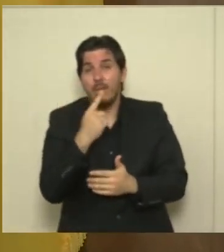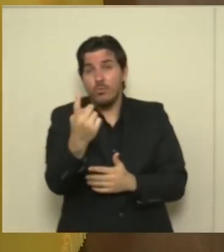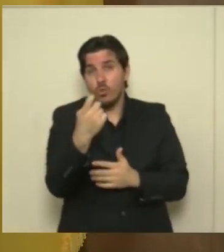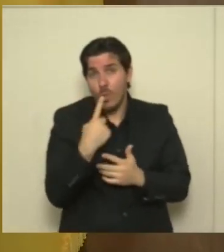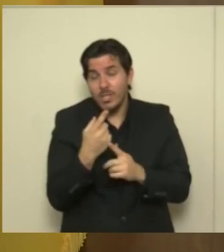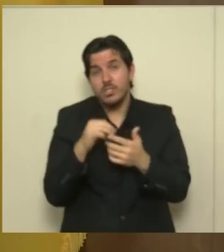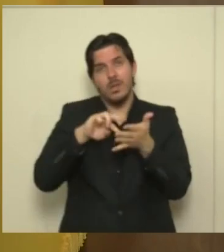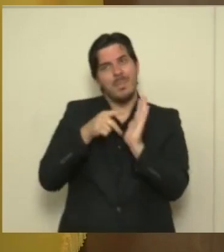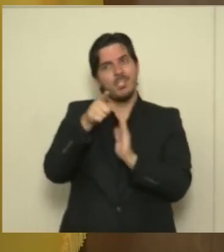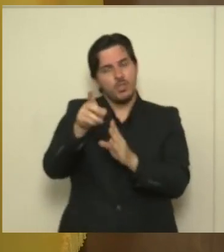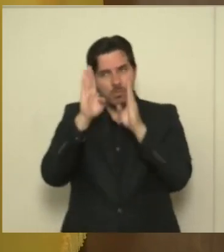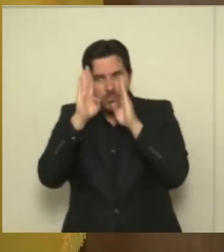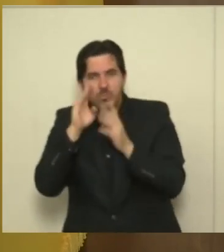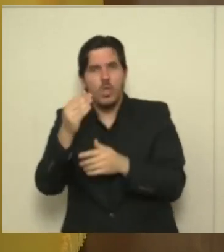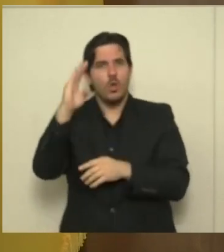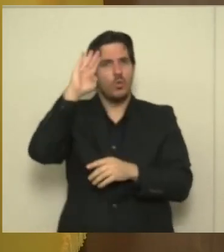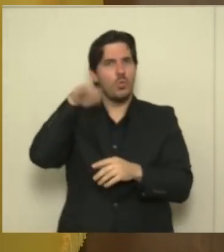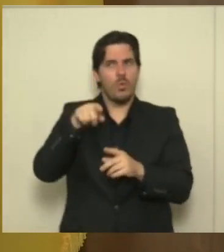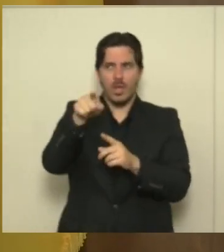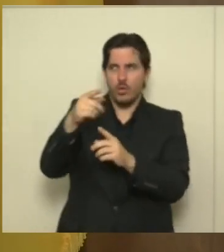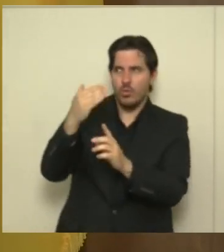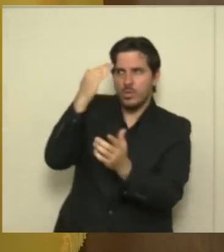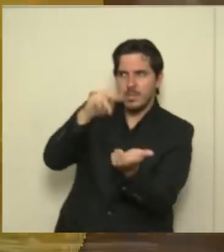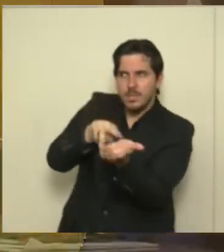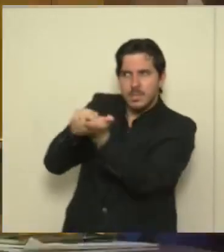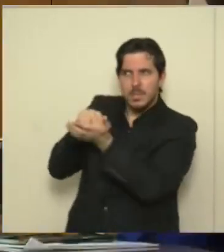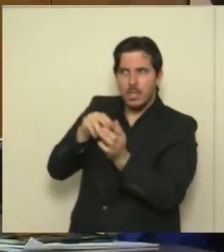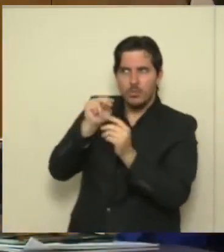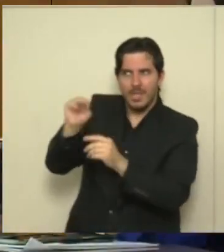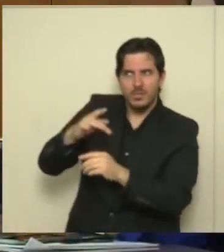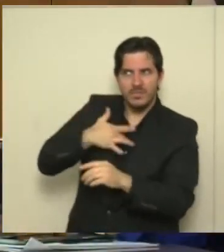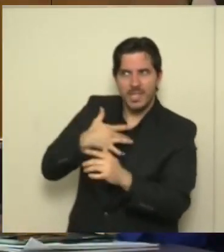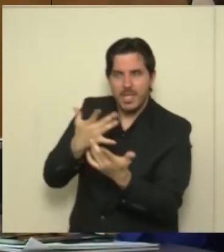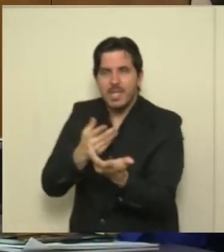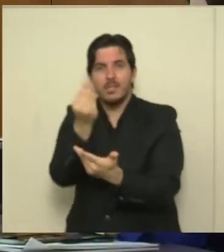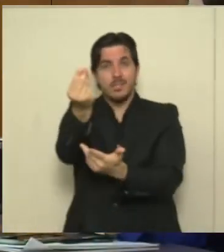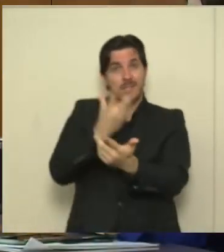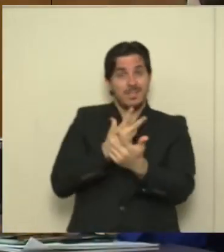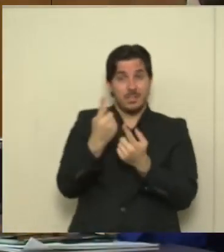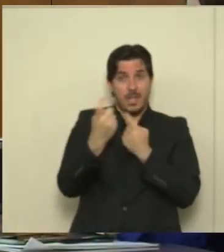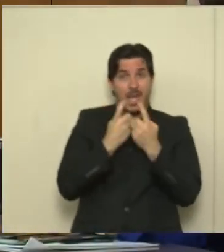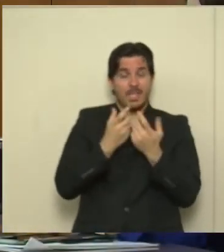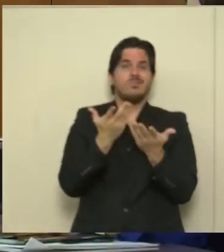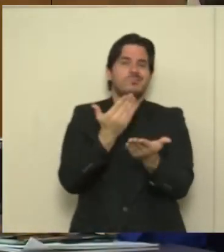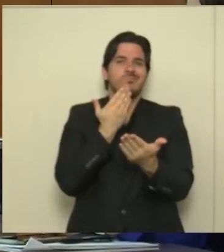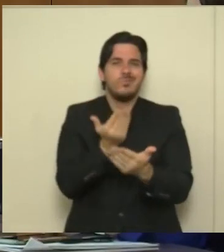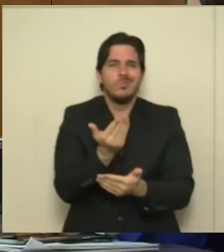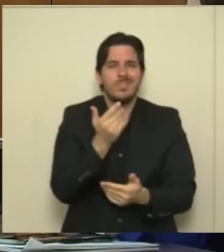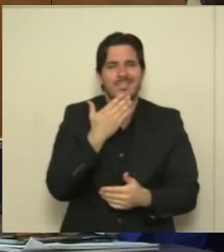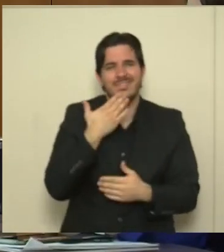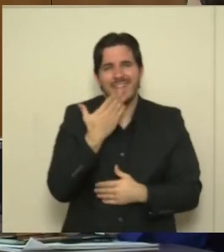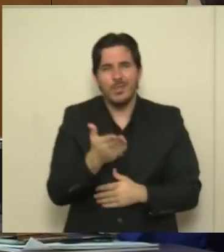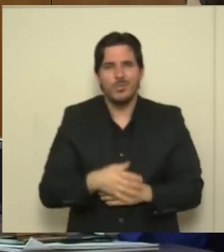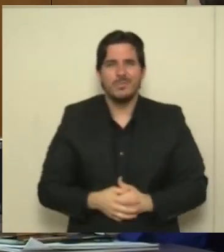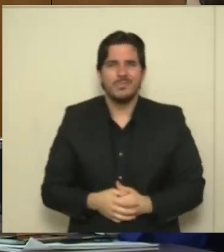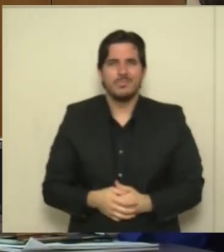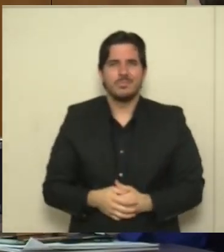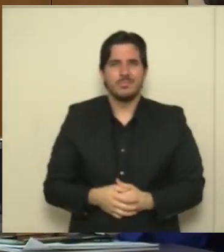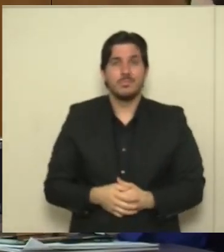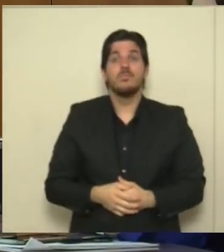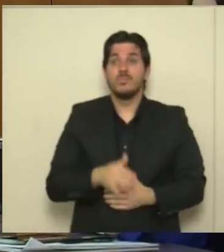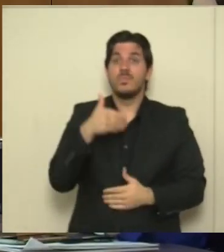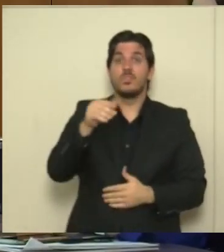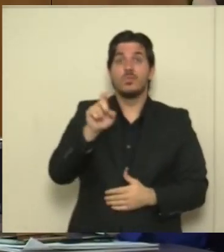each week. Thank you, Jens. Thank you, Governor. Next, I'll go to Chris McKee with KRQE. Chris,